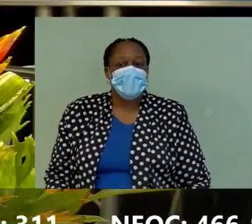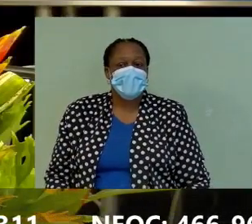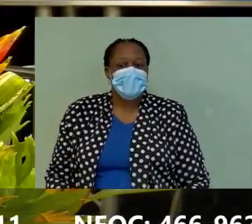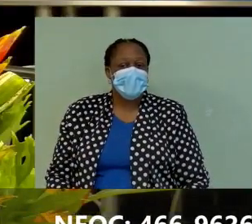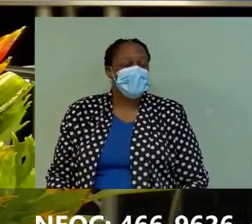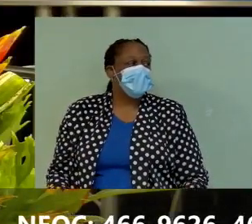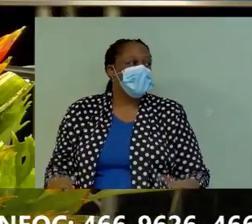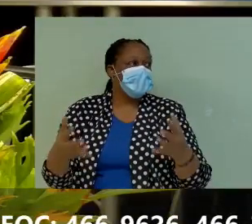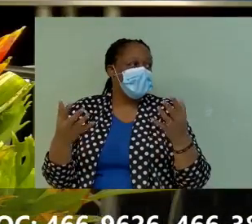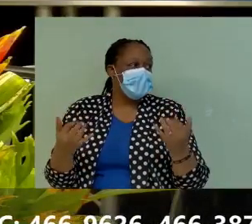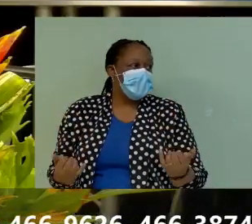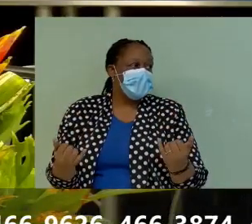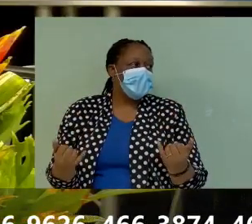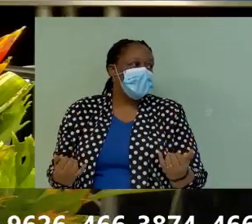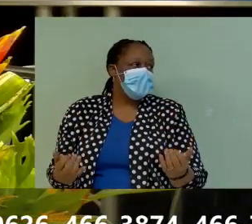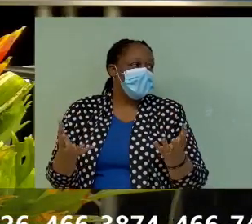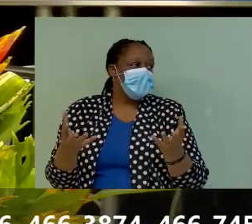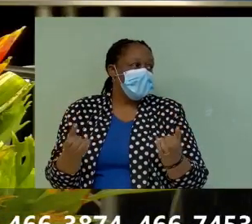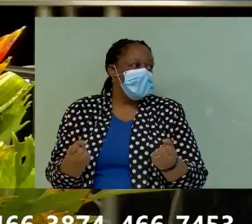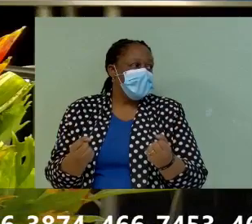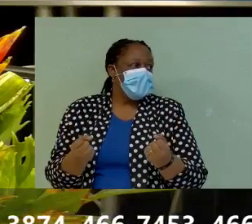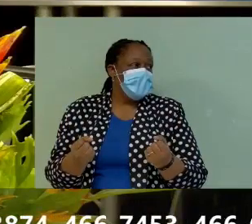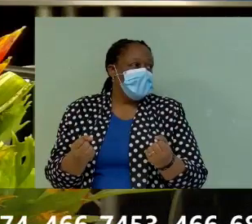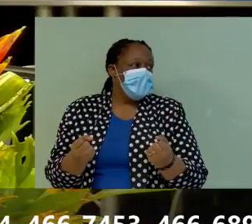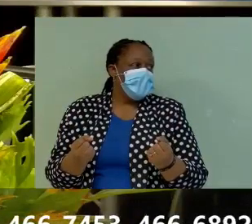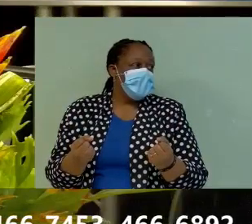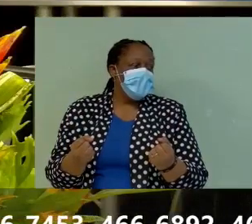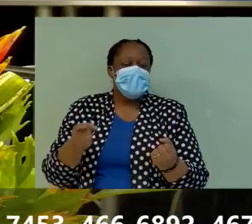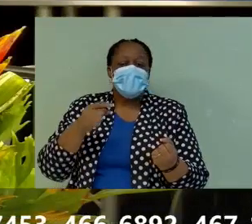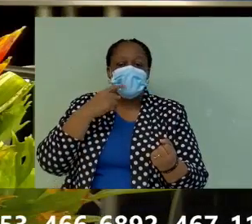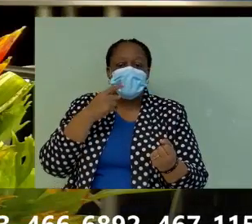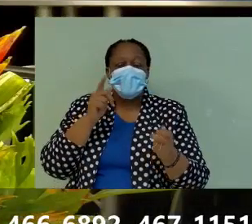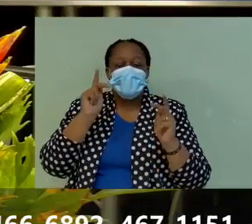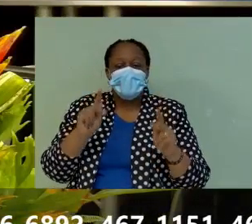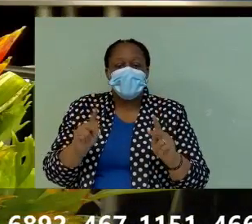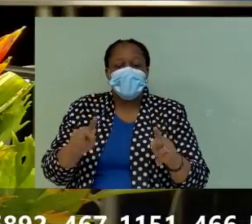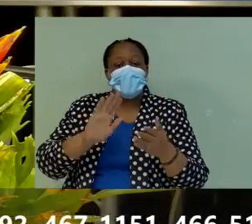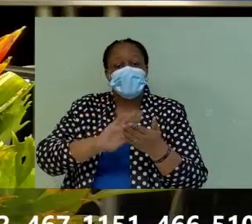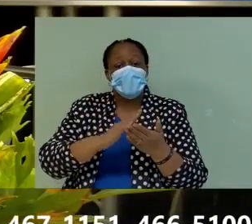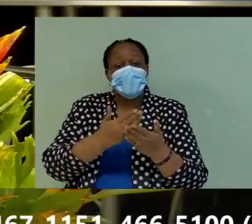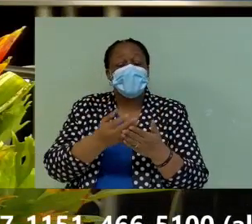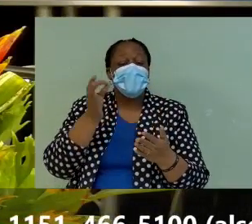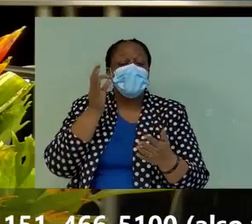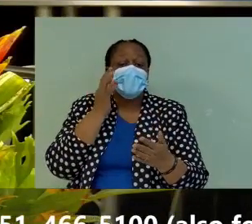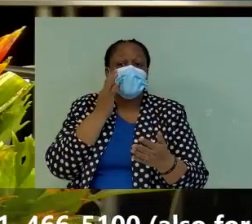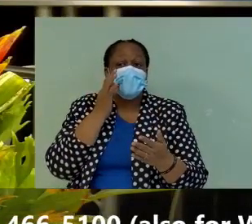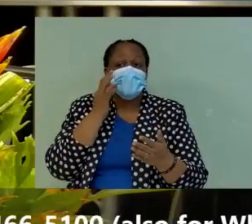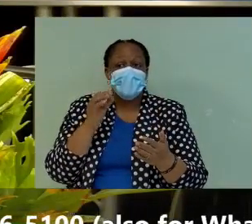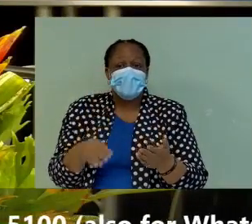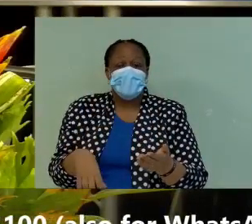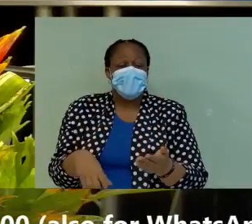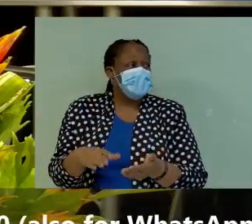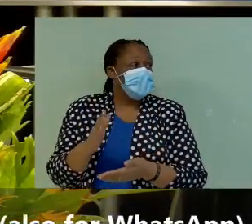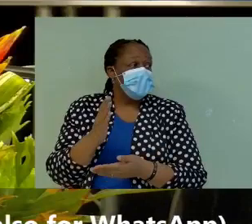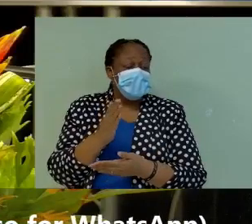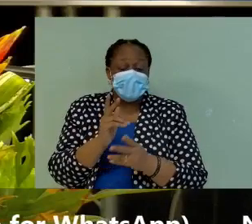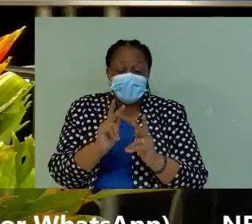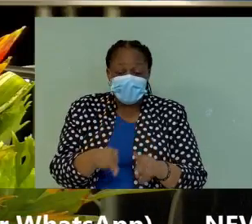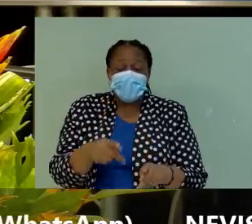Now I want to provide a notice to food handlers. Clients whose food